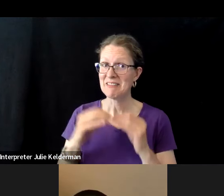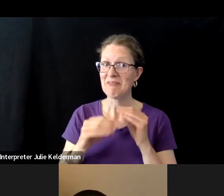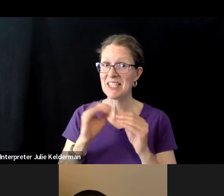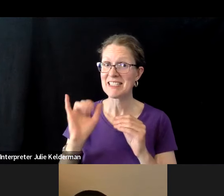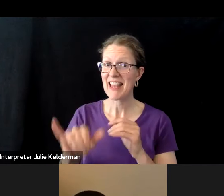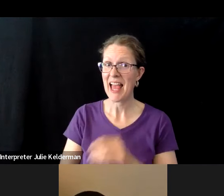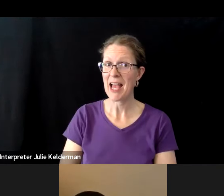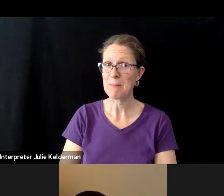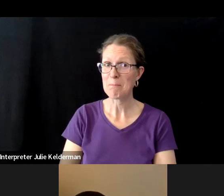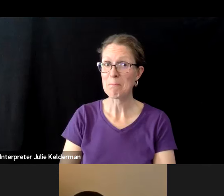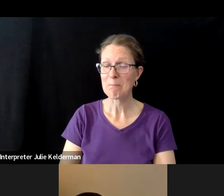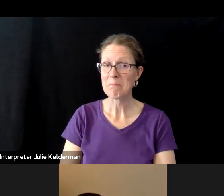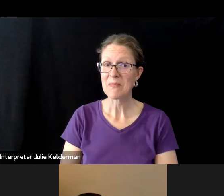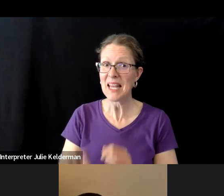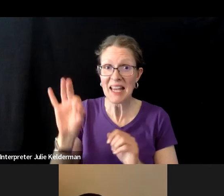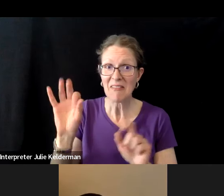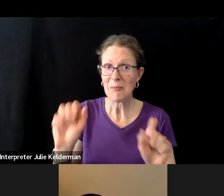we can.